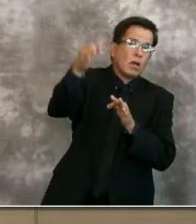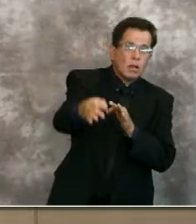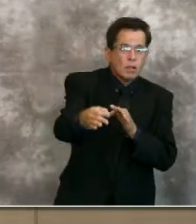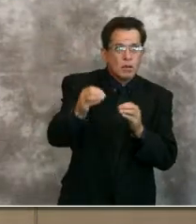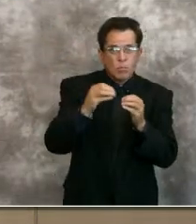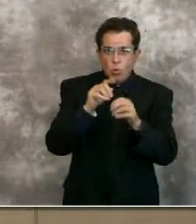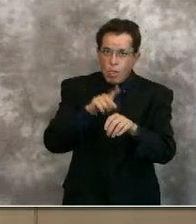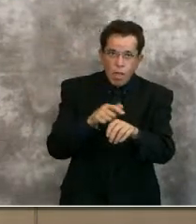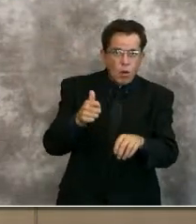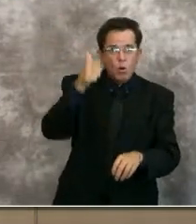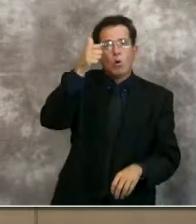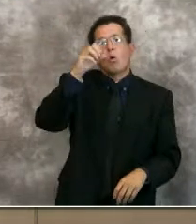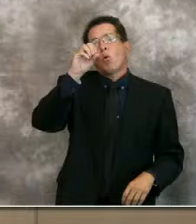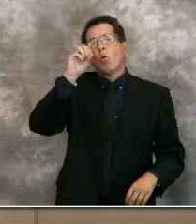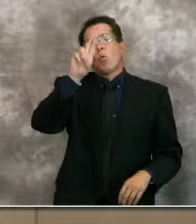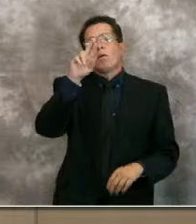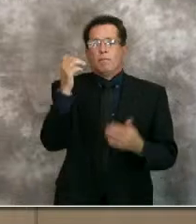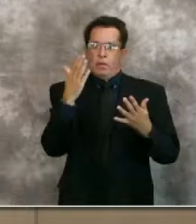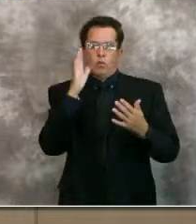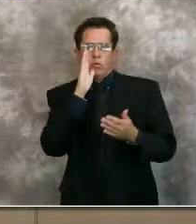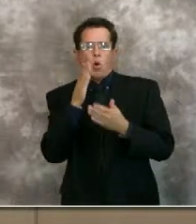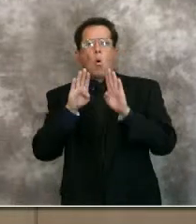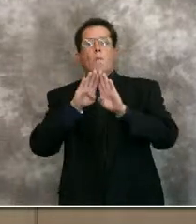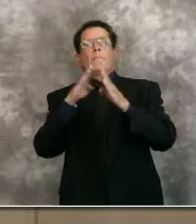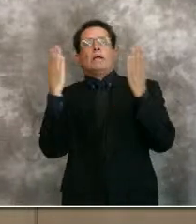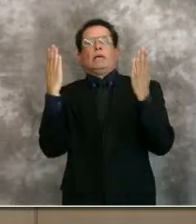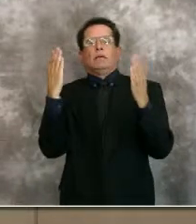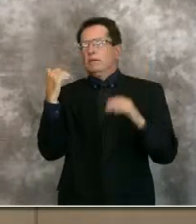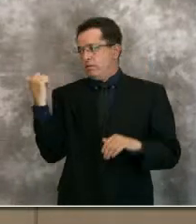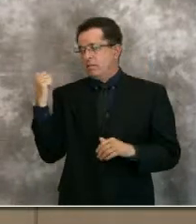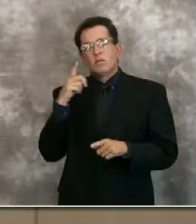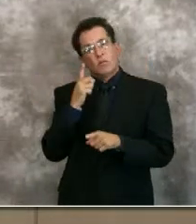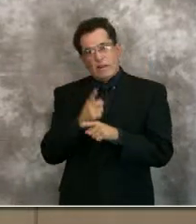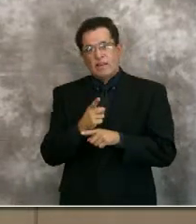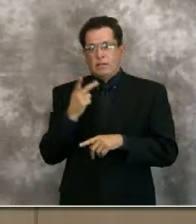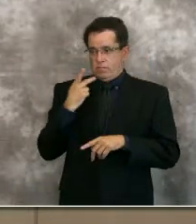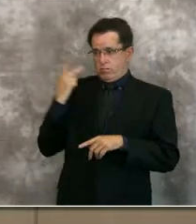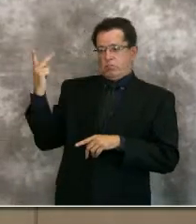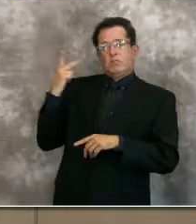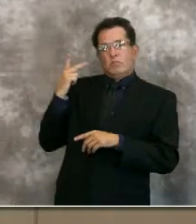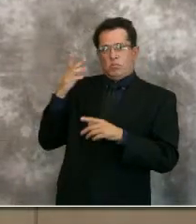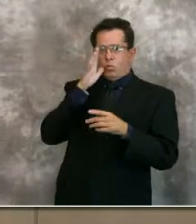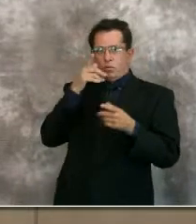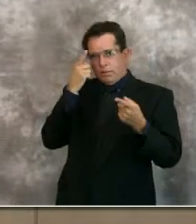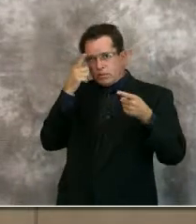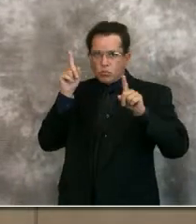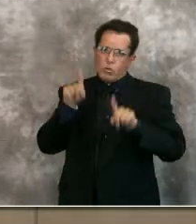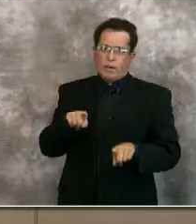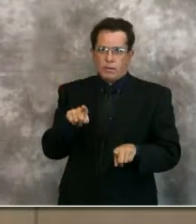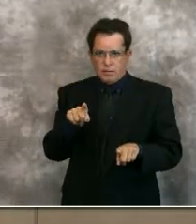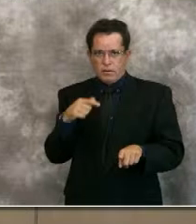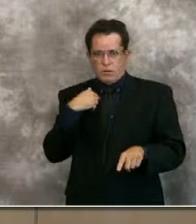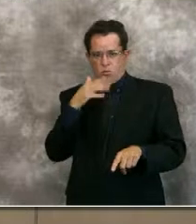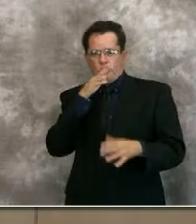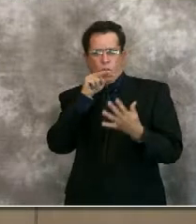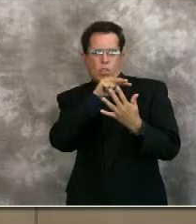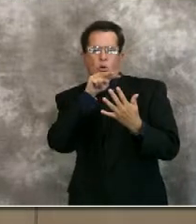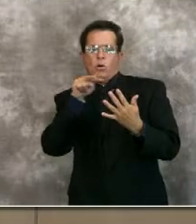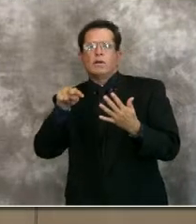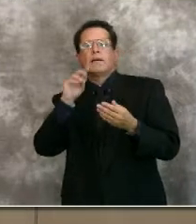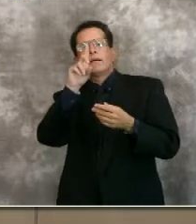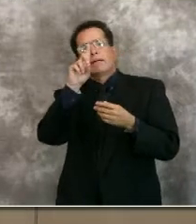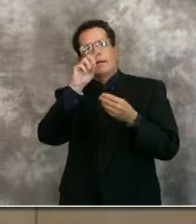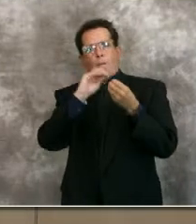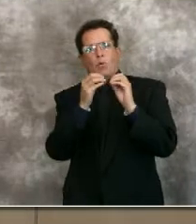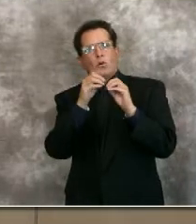them. Am I understanding you correctly? It's a joint assessment. We assess those data as